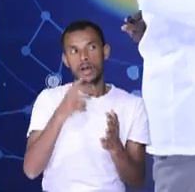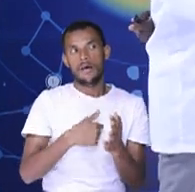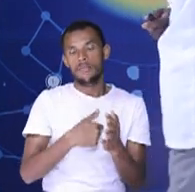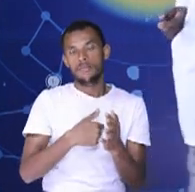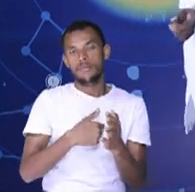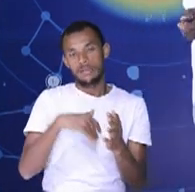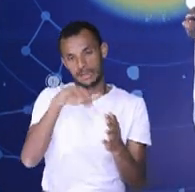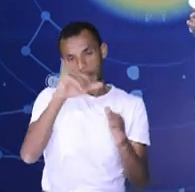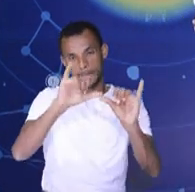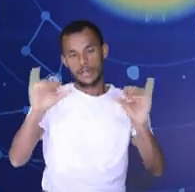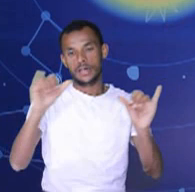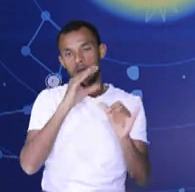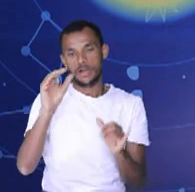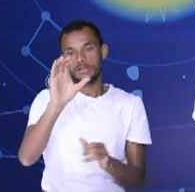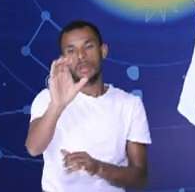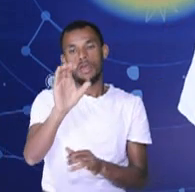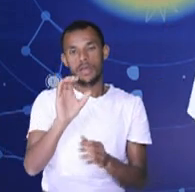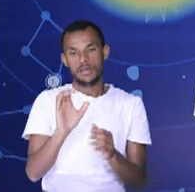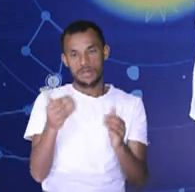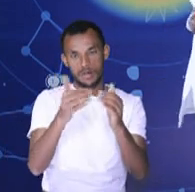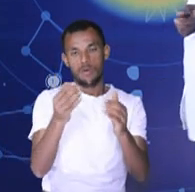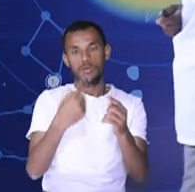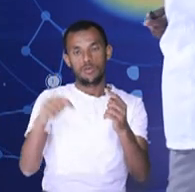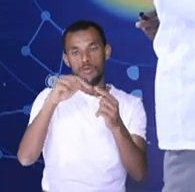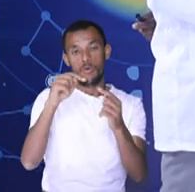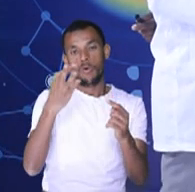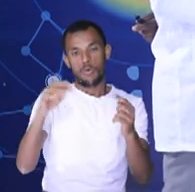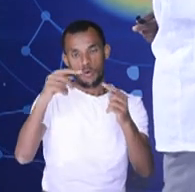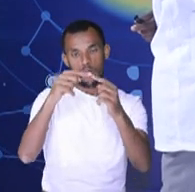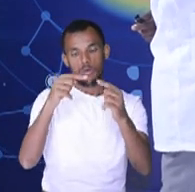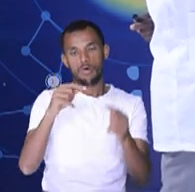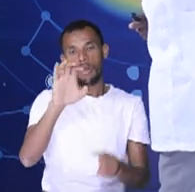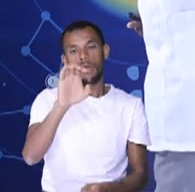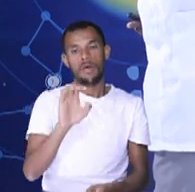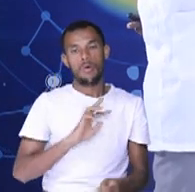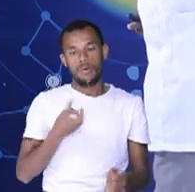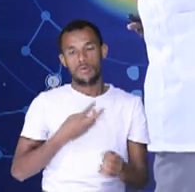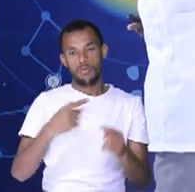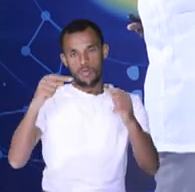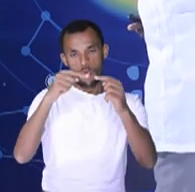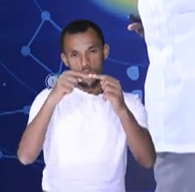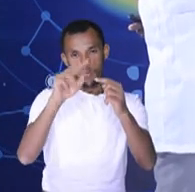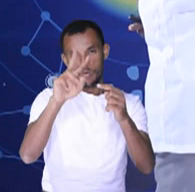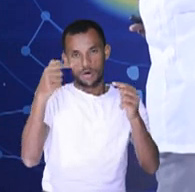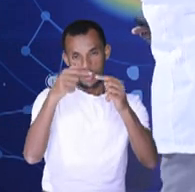have the same measure. And angle C is congruent to angle E. So we have two congruent